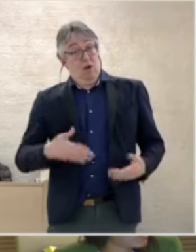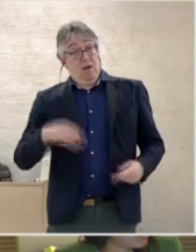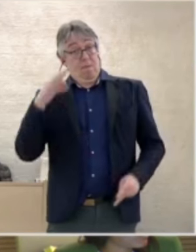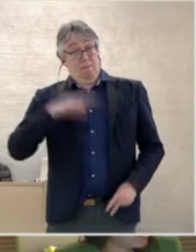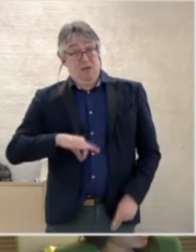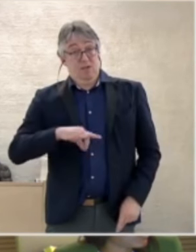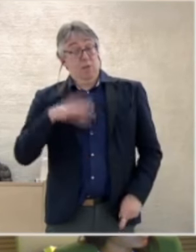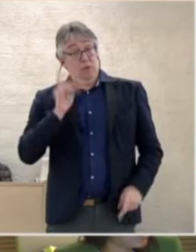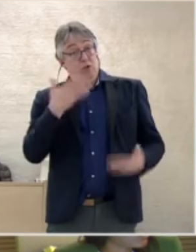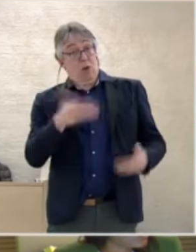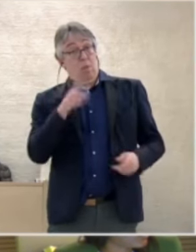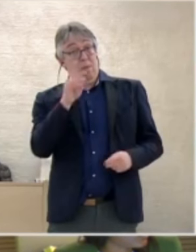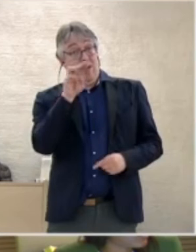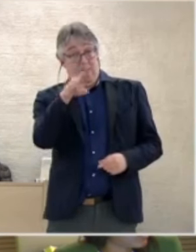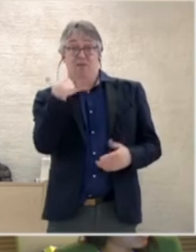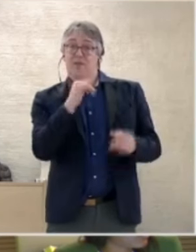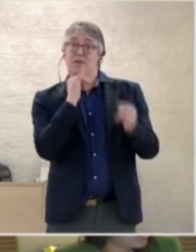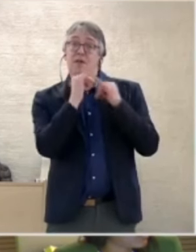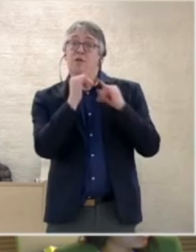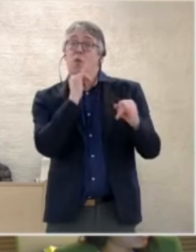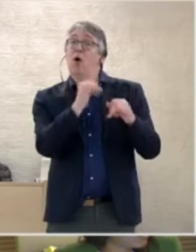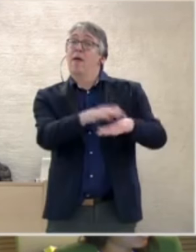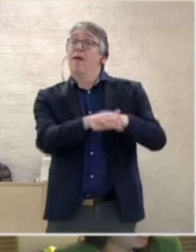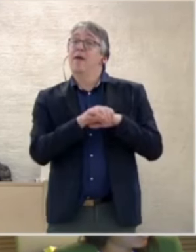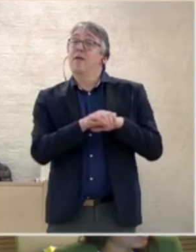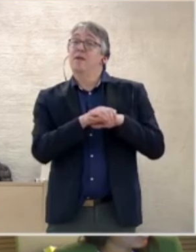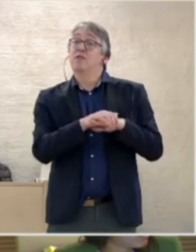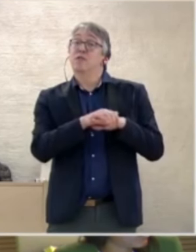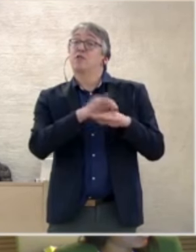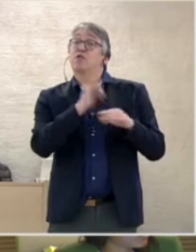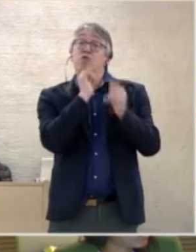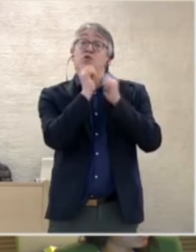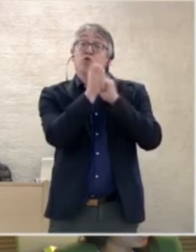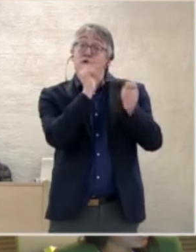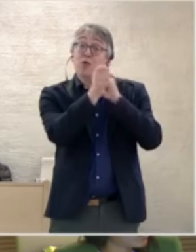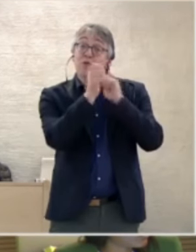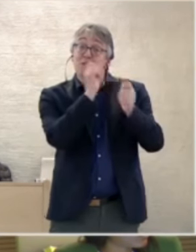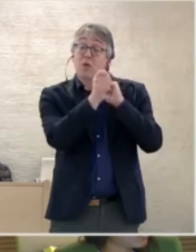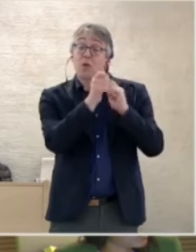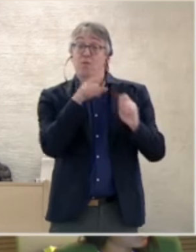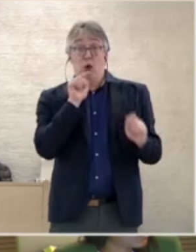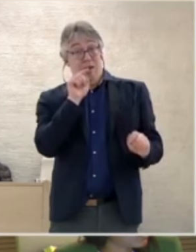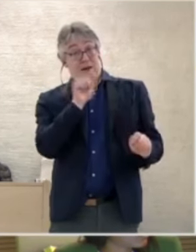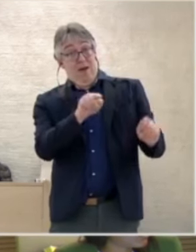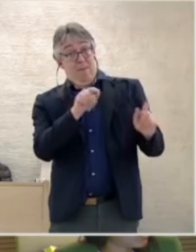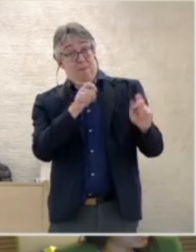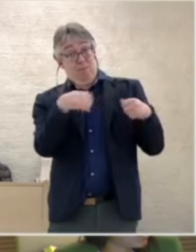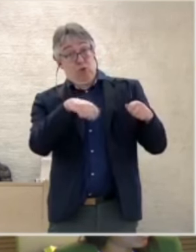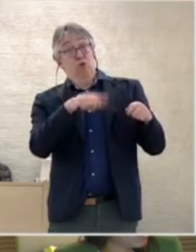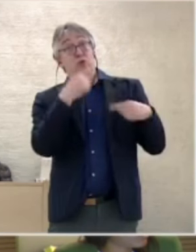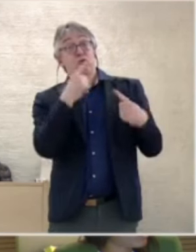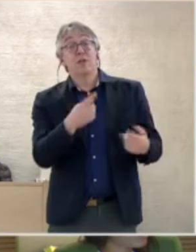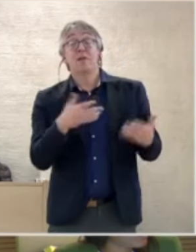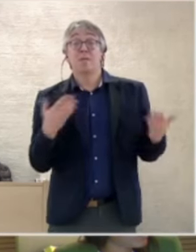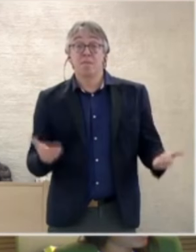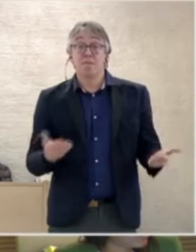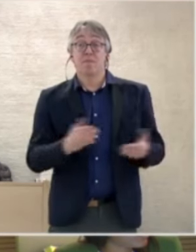Sarkisian to the British journalist Thomas De Waal. In his interview, Sarkisian said the following, I quote,